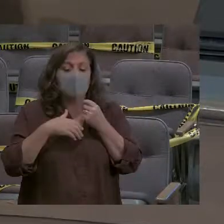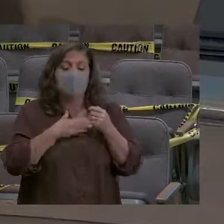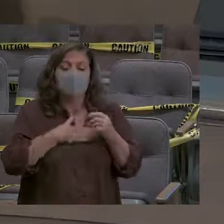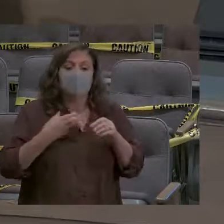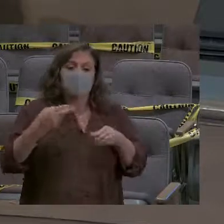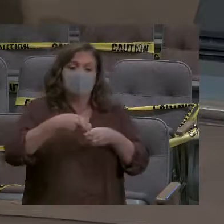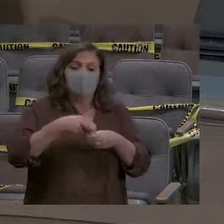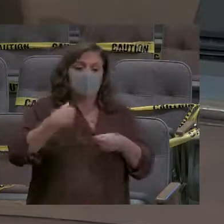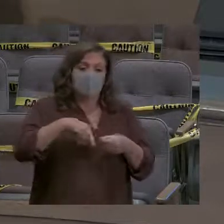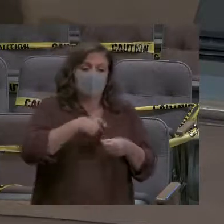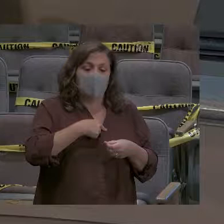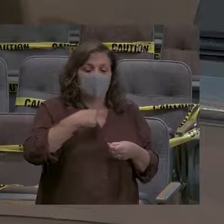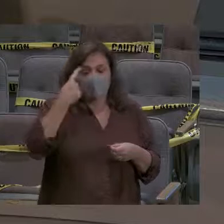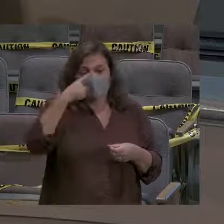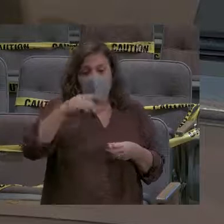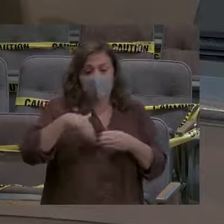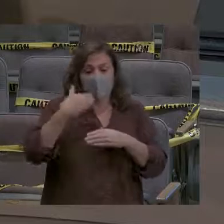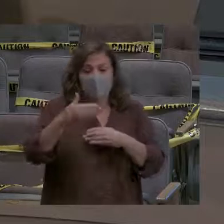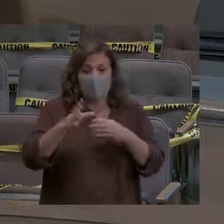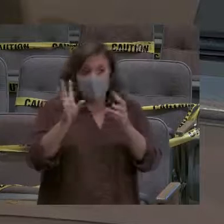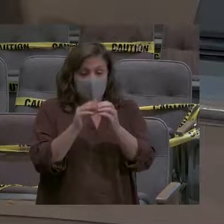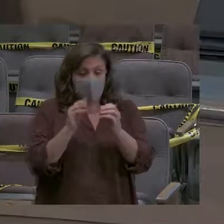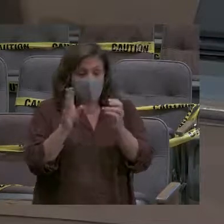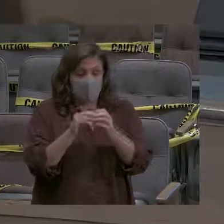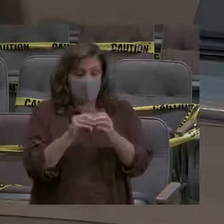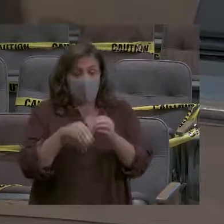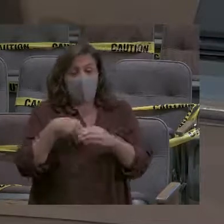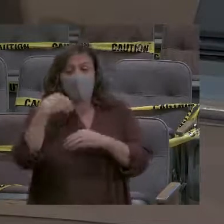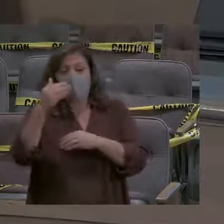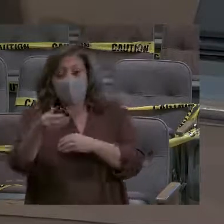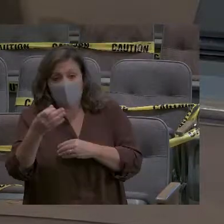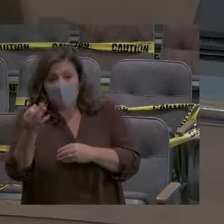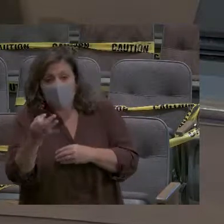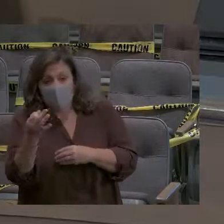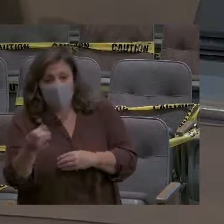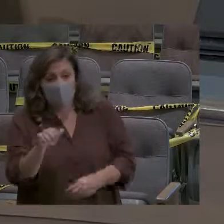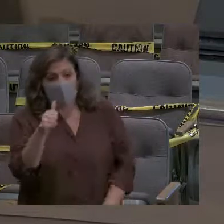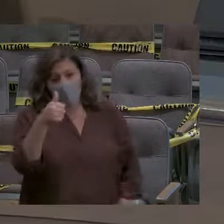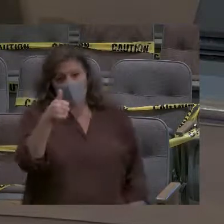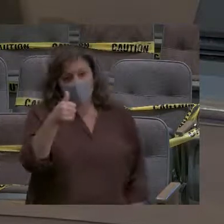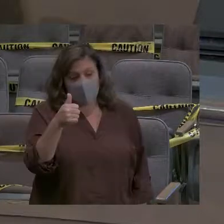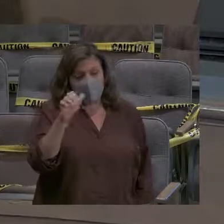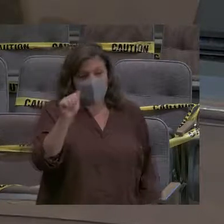us here for our next press briefing next Friday at 10 a.m.